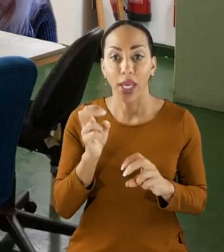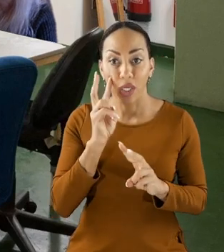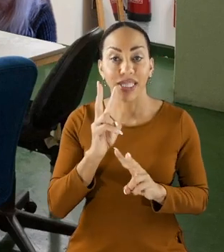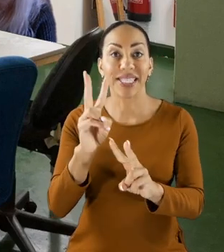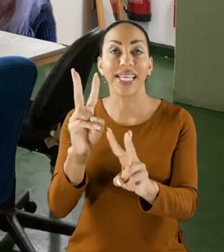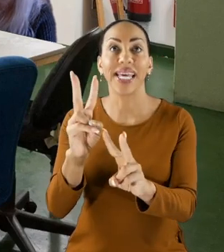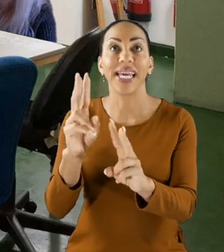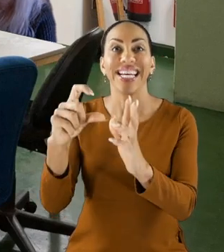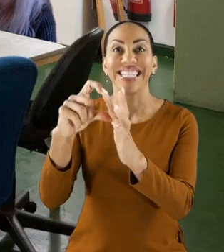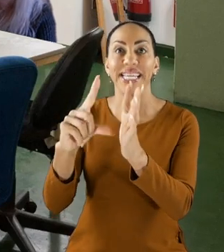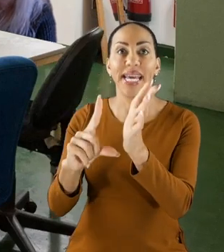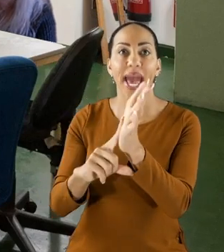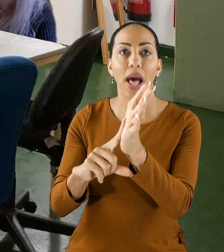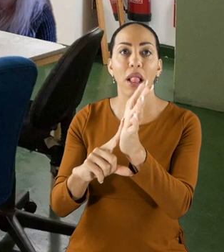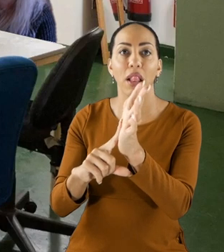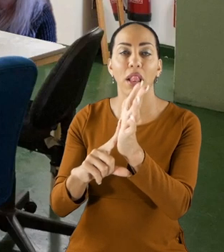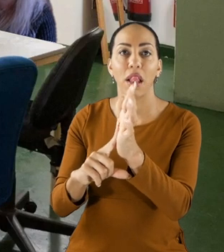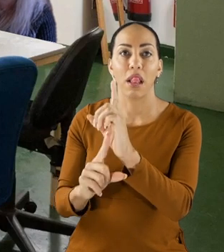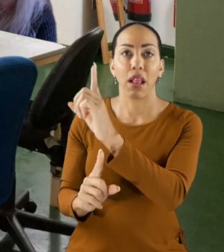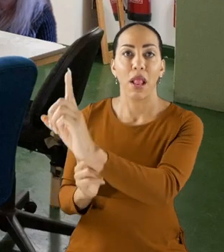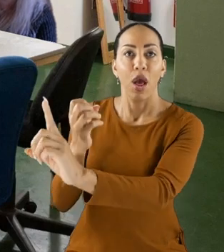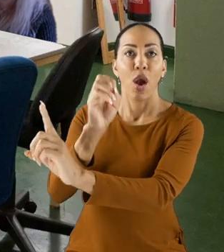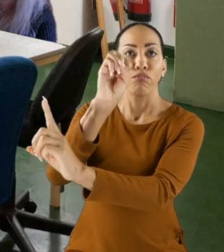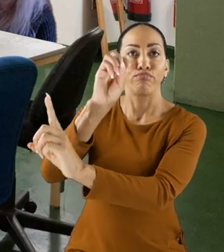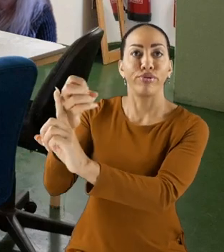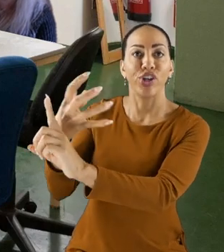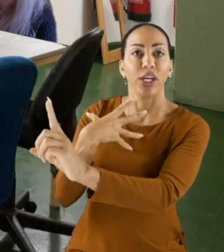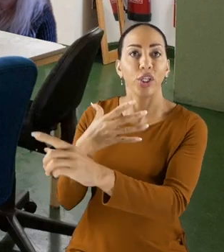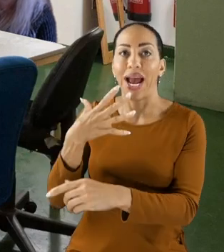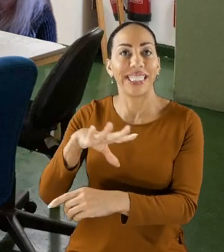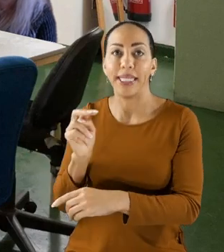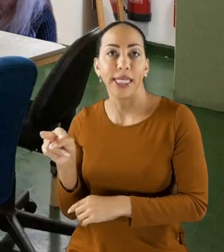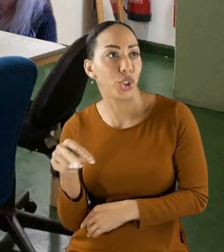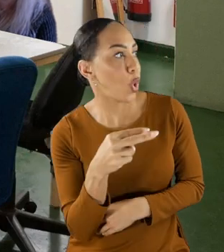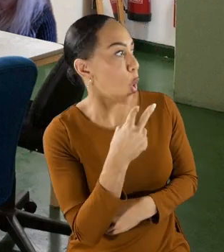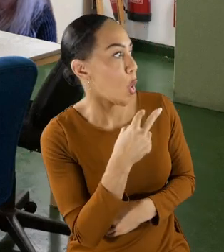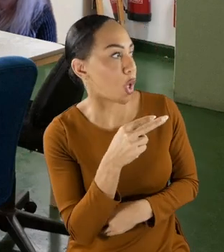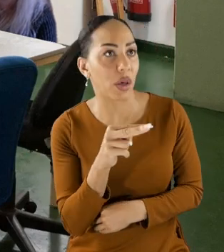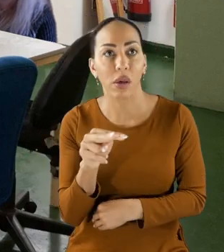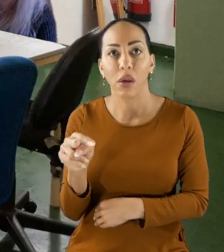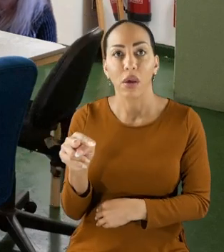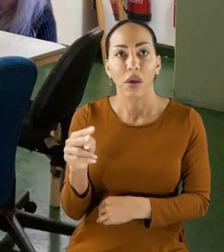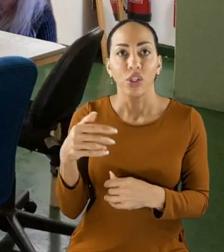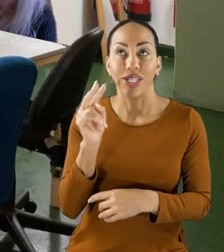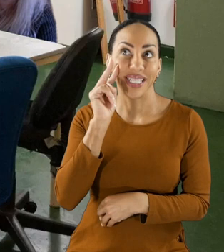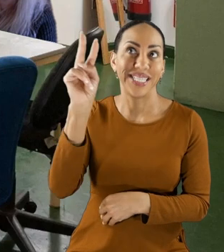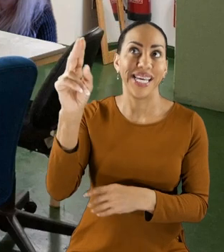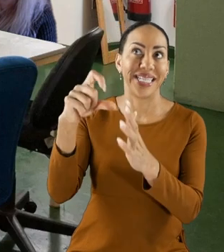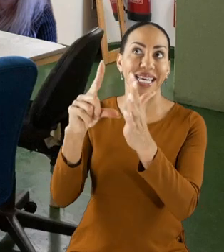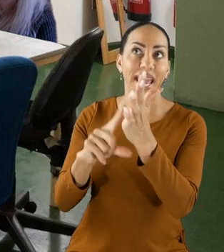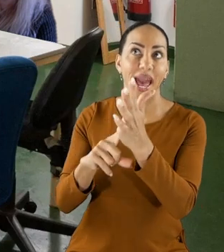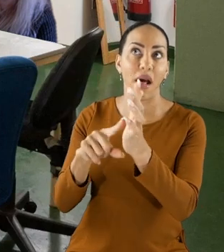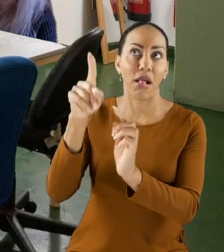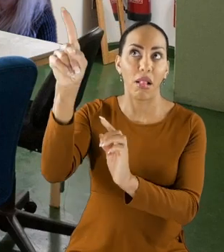see a projection of DL so I could know where they were without having to turn to look at them. So I think that would probably be the approach we